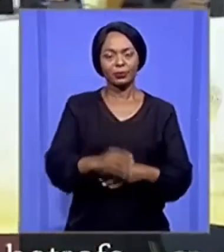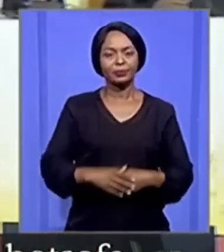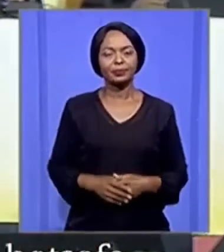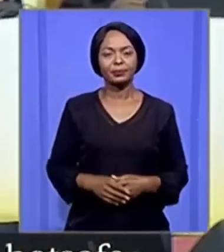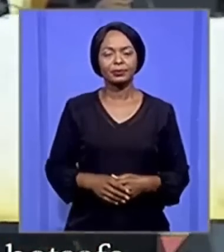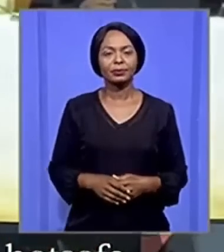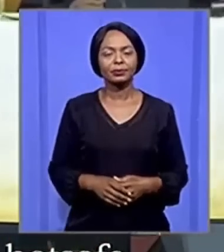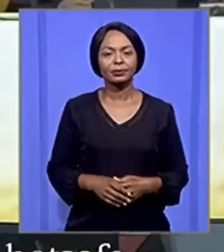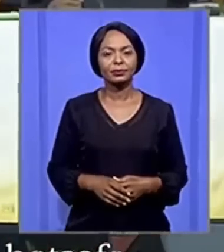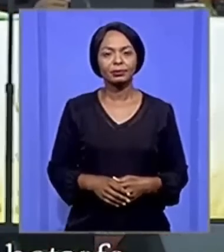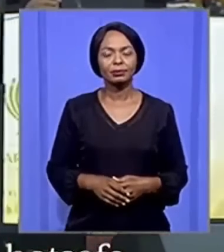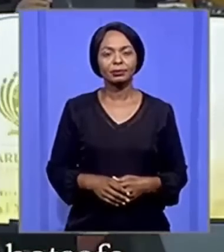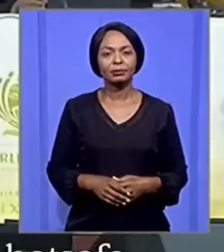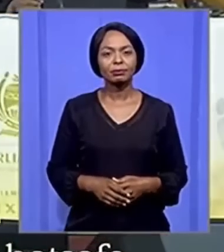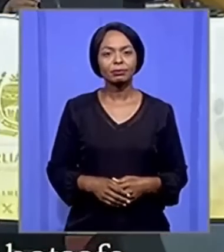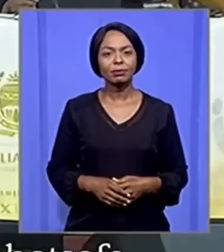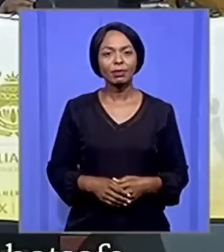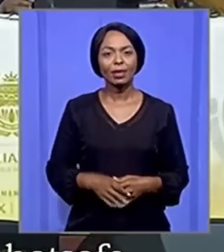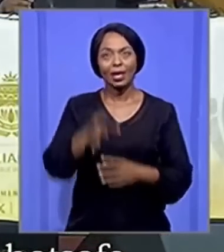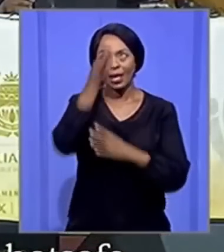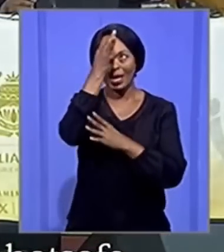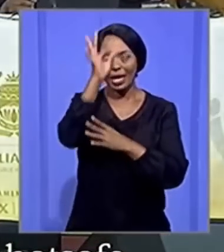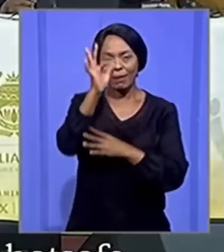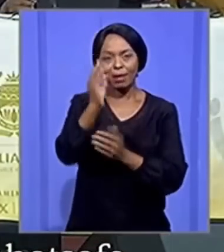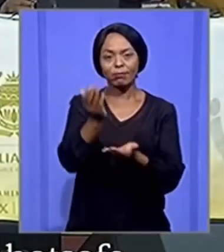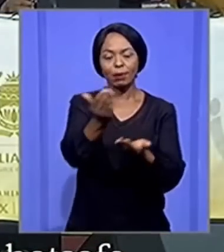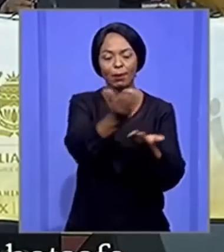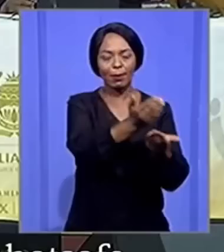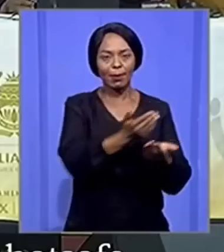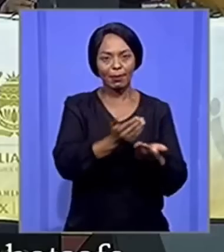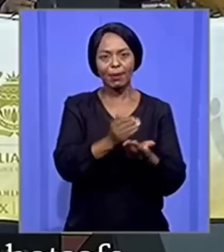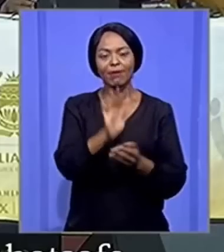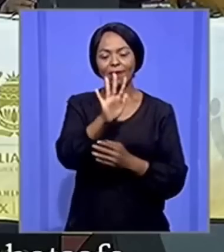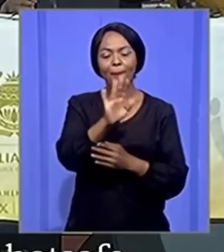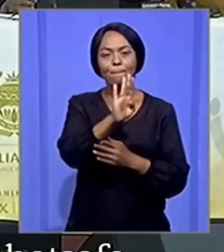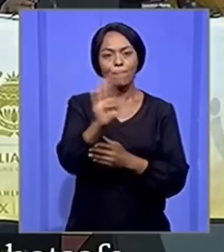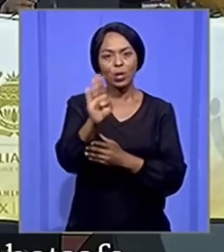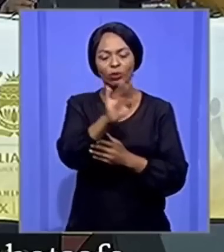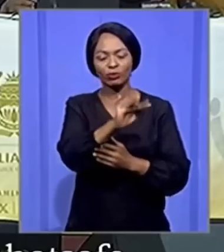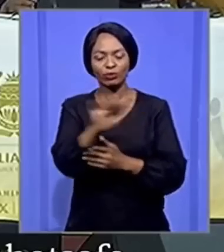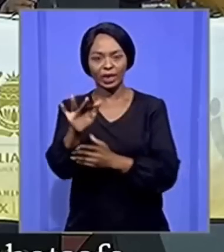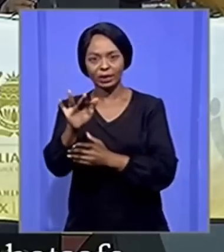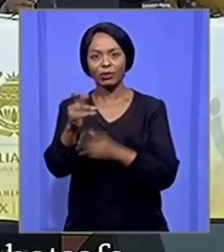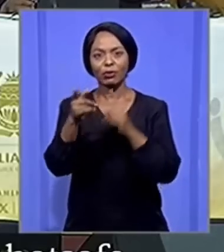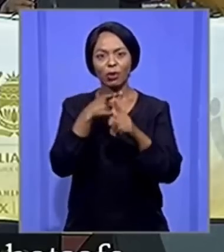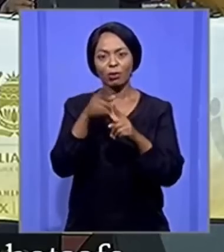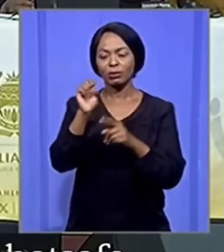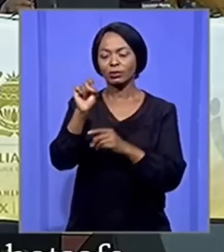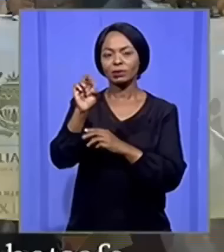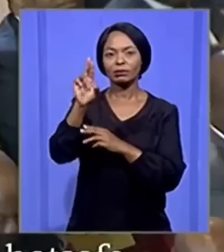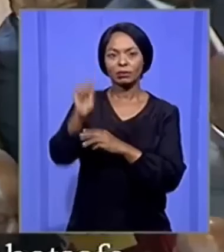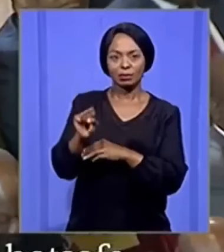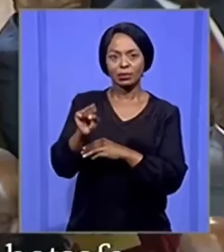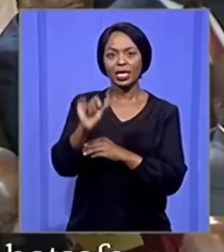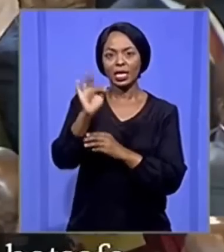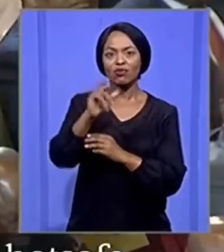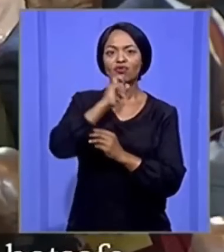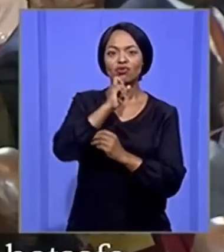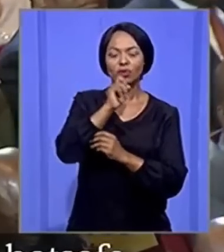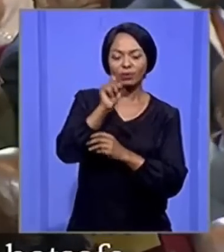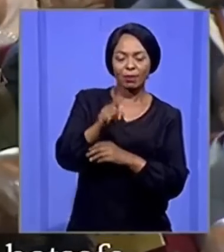Puso e tlile go kokoanya diranta di le dibilione di le 5 tsa lekgetho go tswa kwa badiring ba ba tlileng go dirisa tšhono e le nngwe